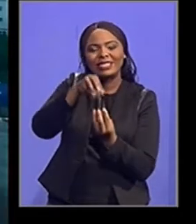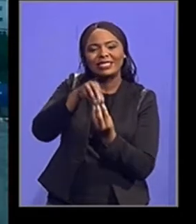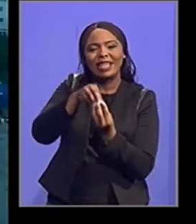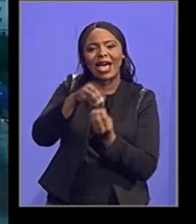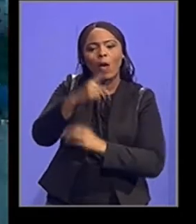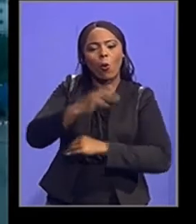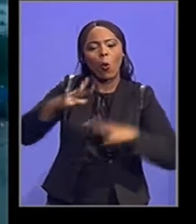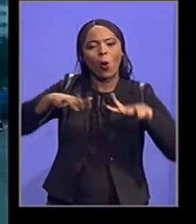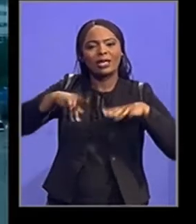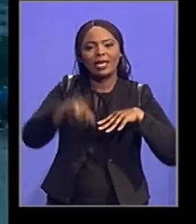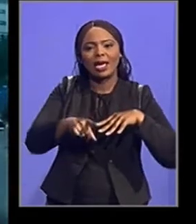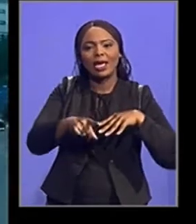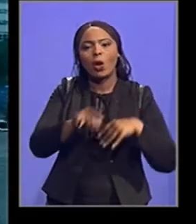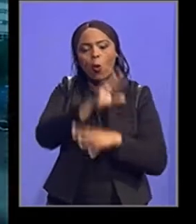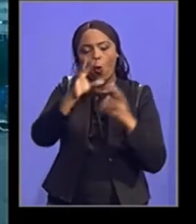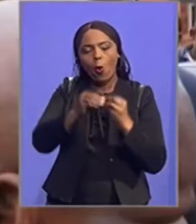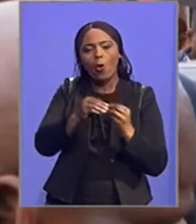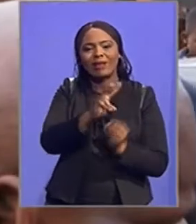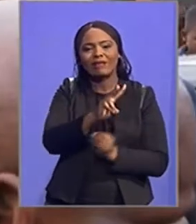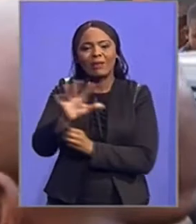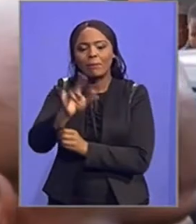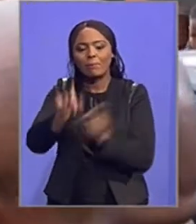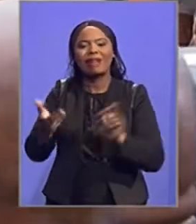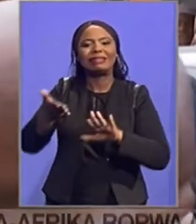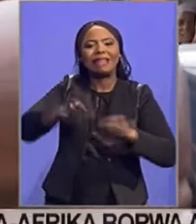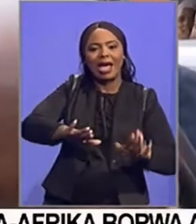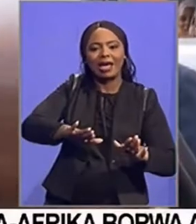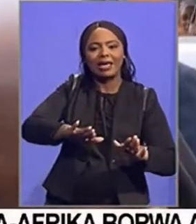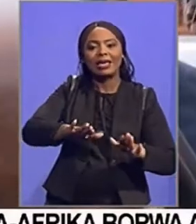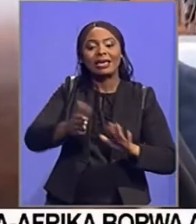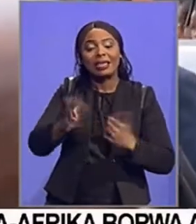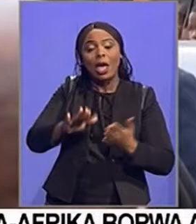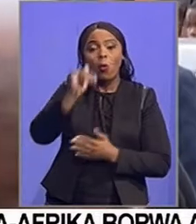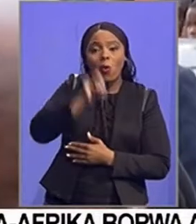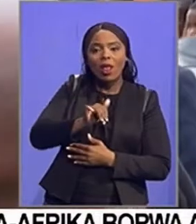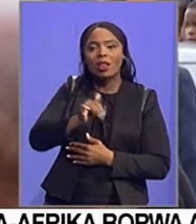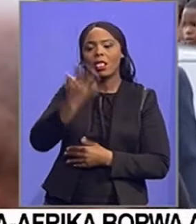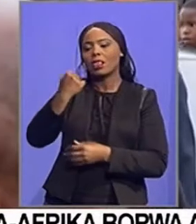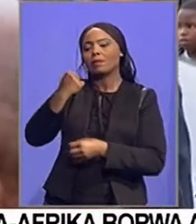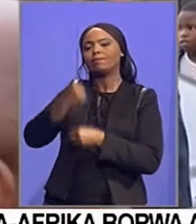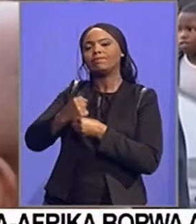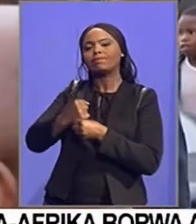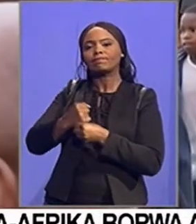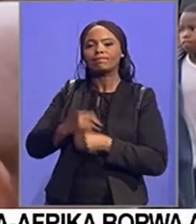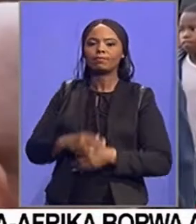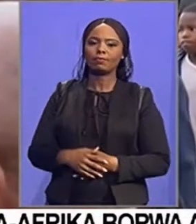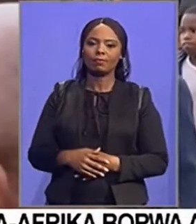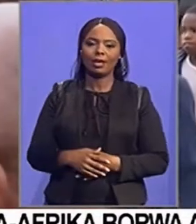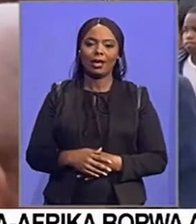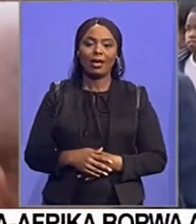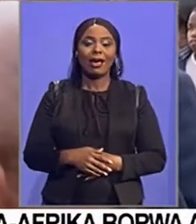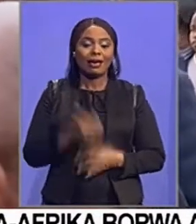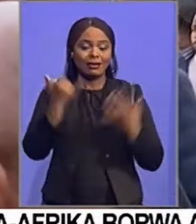ba 85. While this is a disaster, we must hold hands